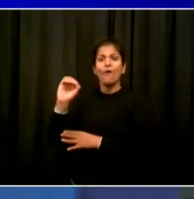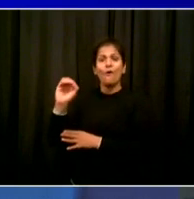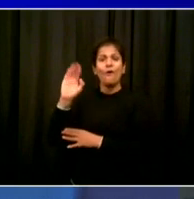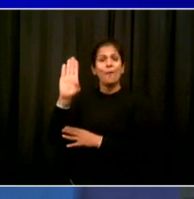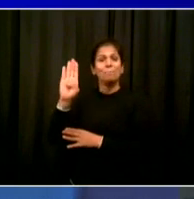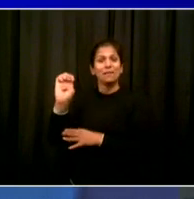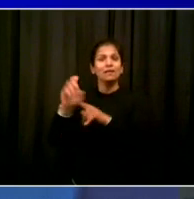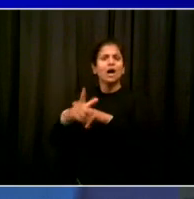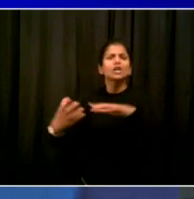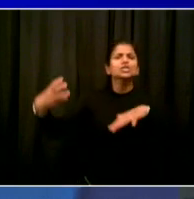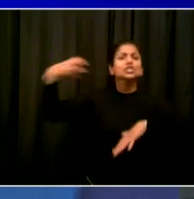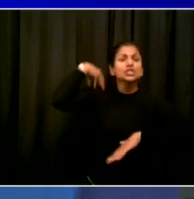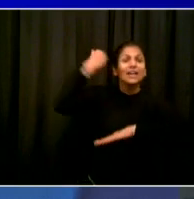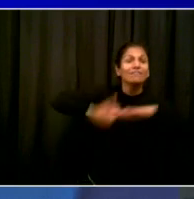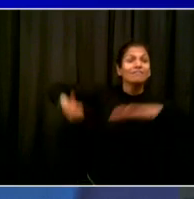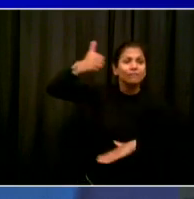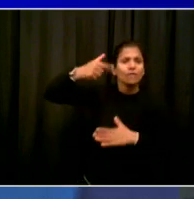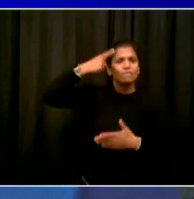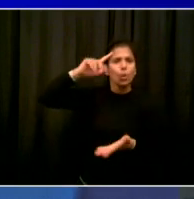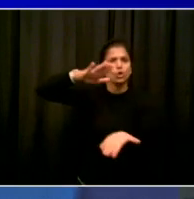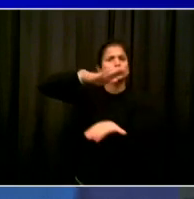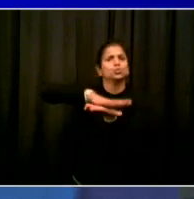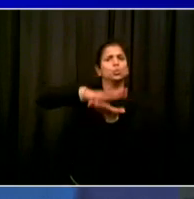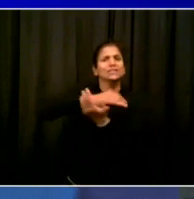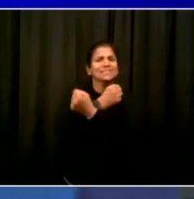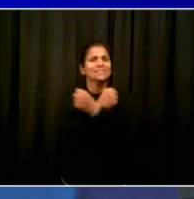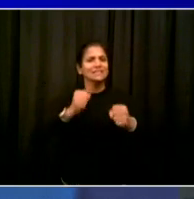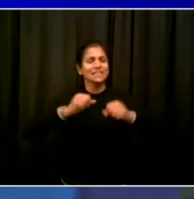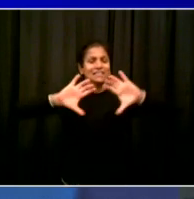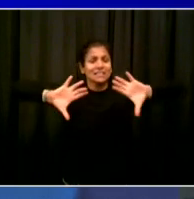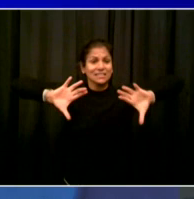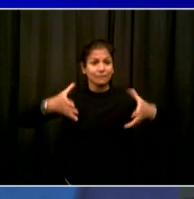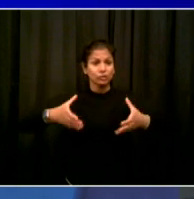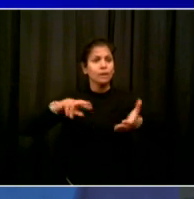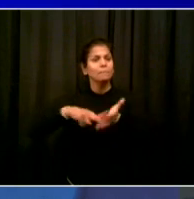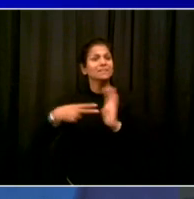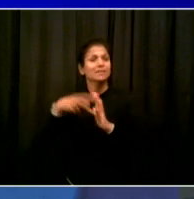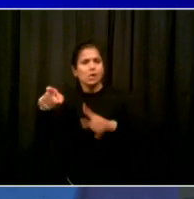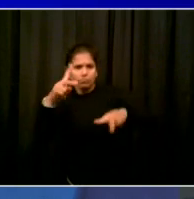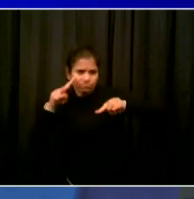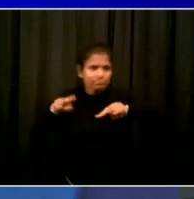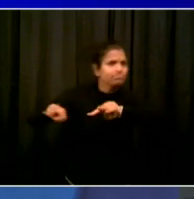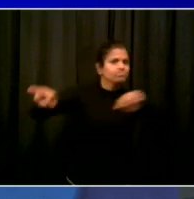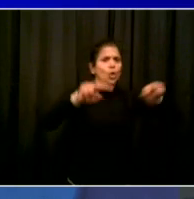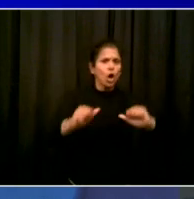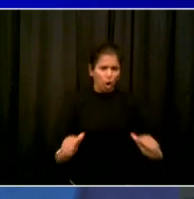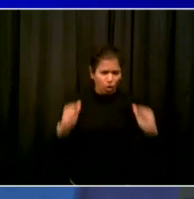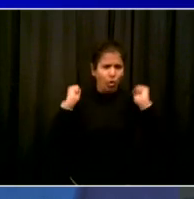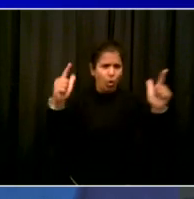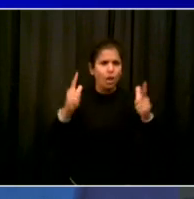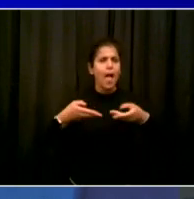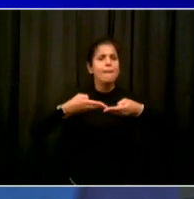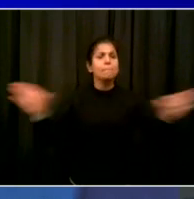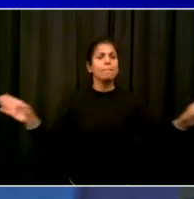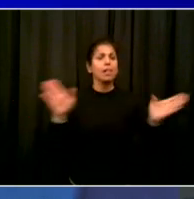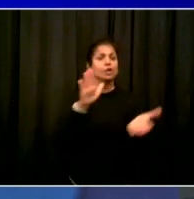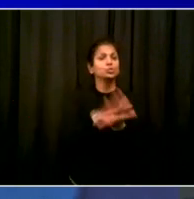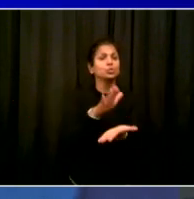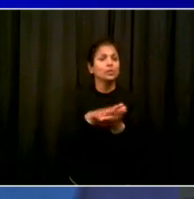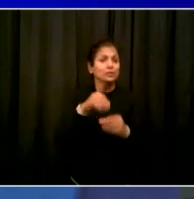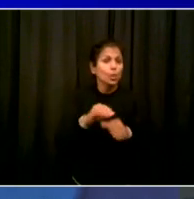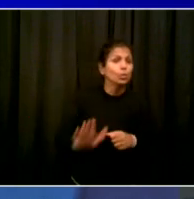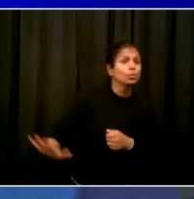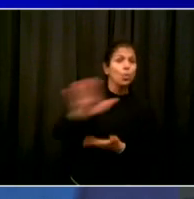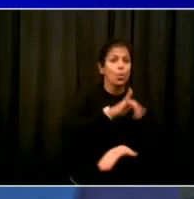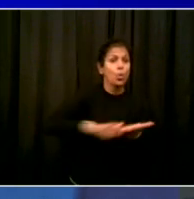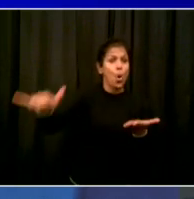is replacing Juanita, who vacated the position some time ago as the Chief at School Safety Division.